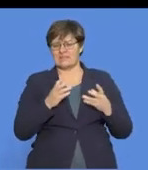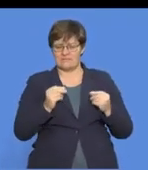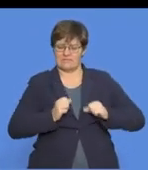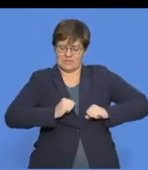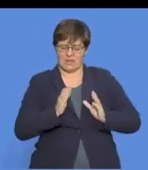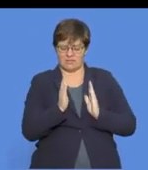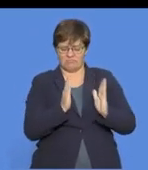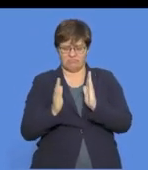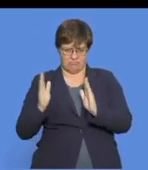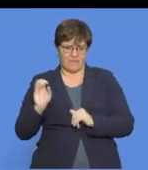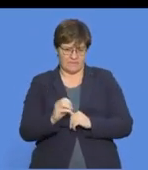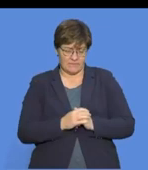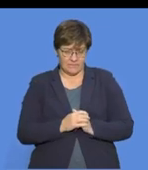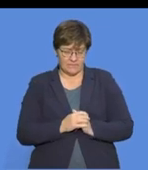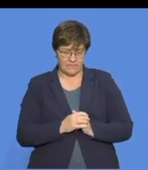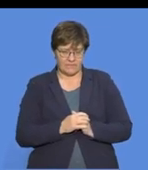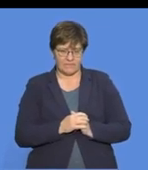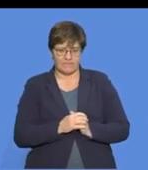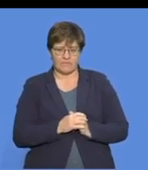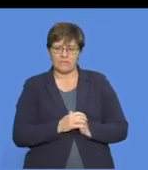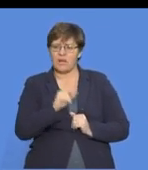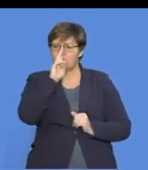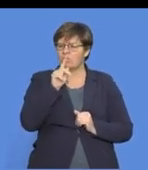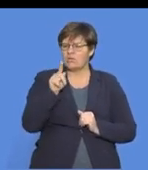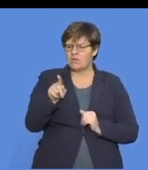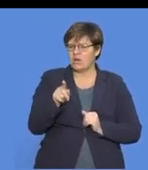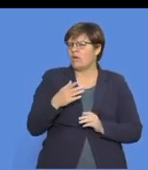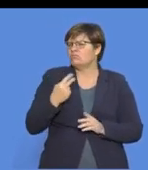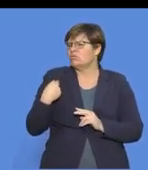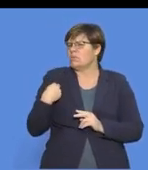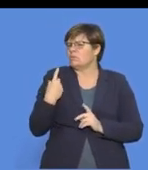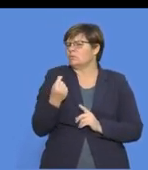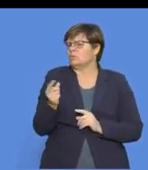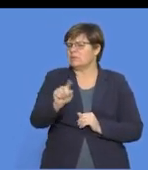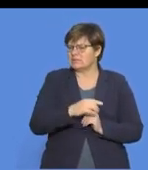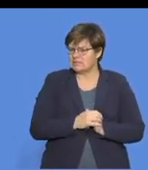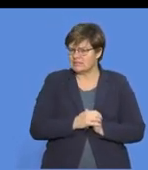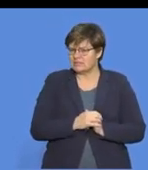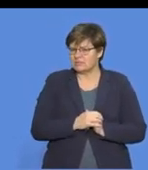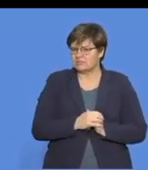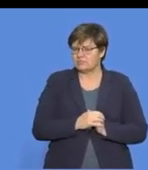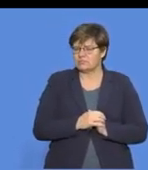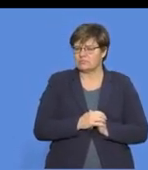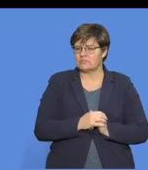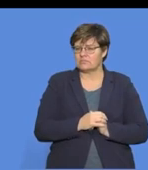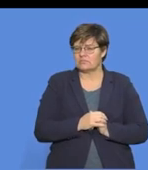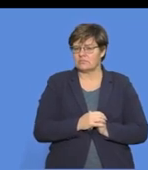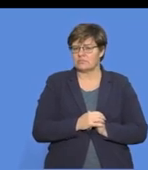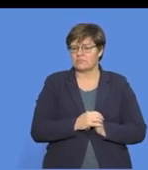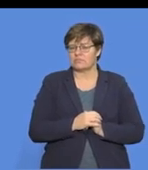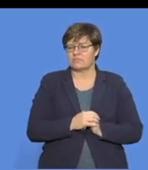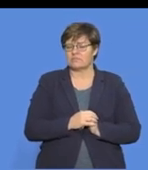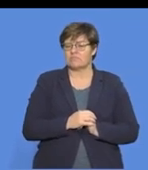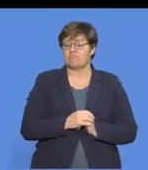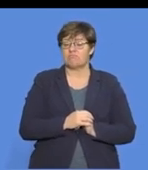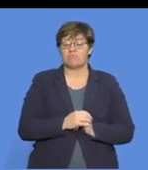one, what do you think the function of this particular cell is? It's got lots and lots of green